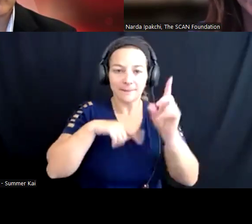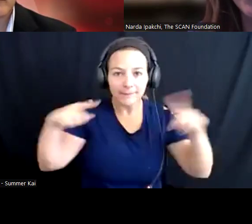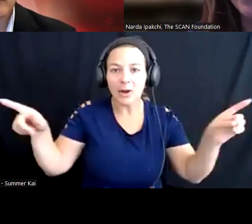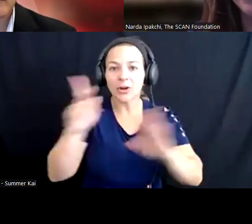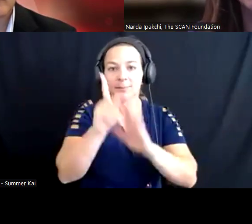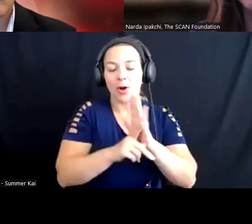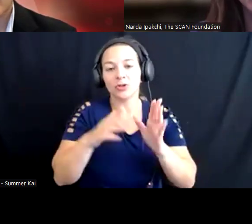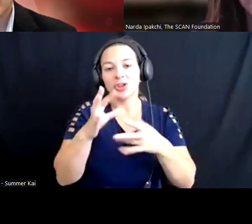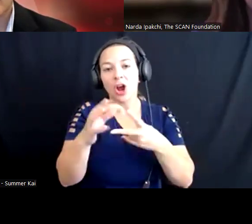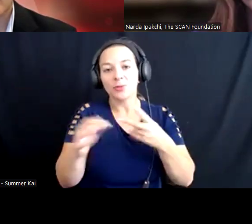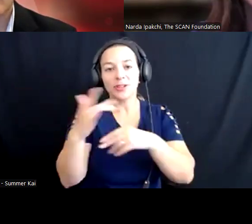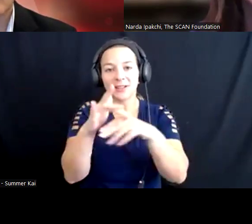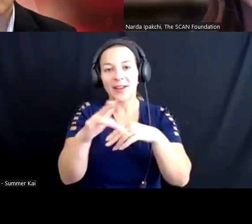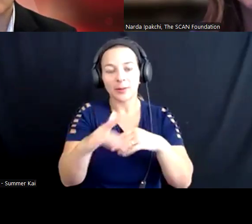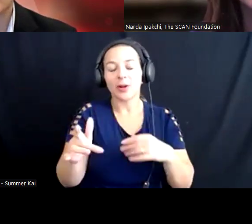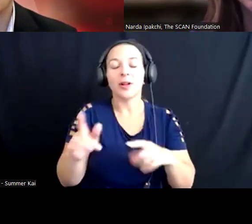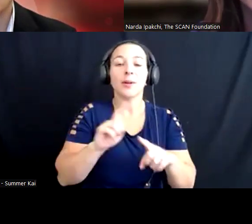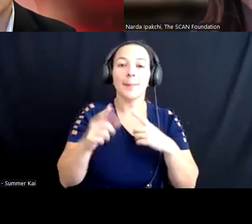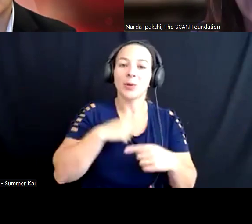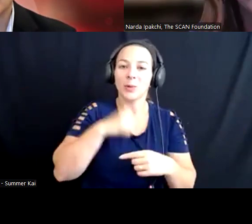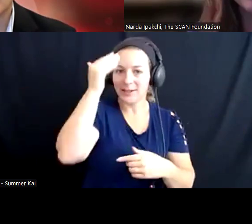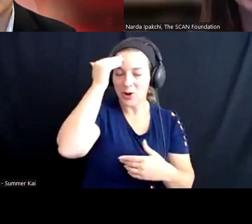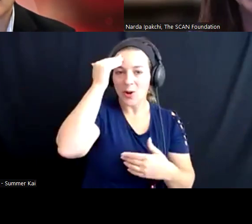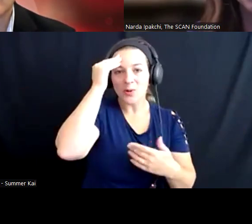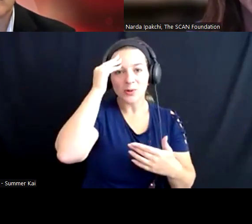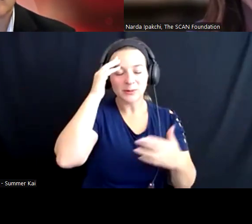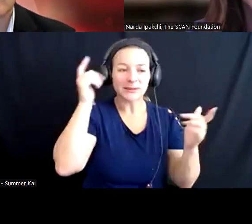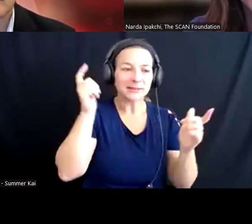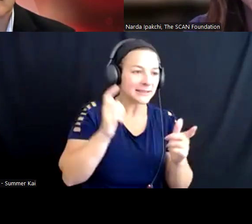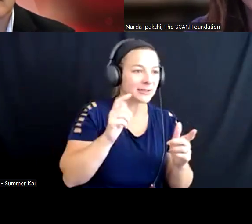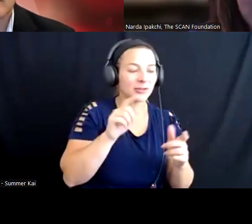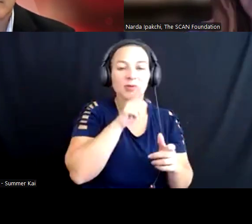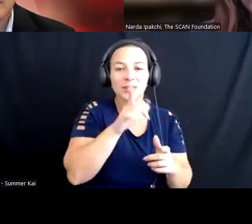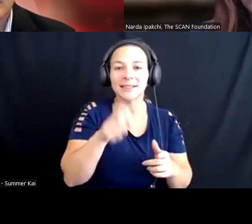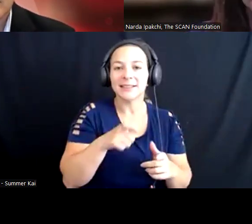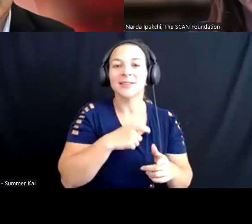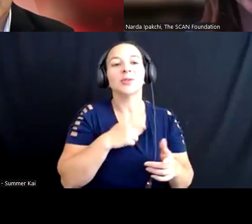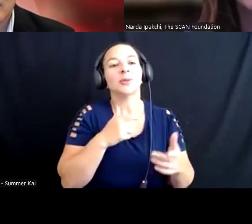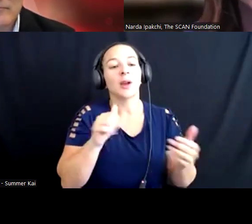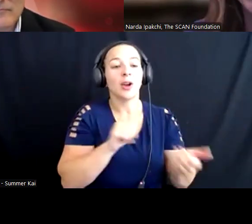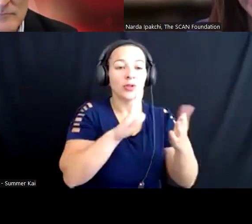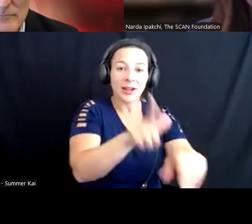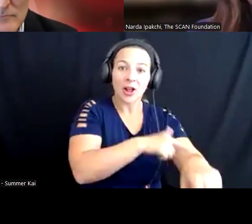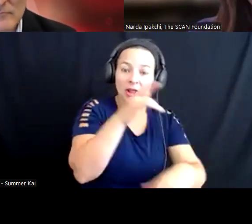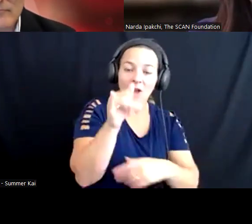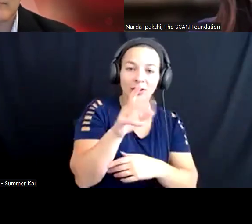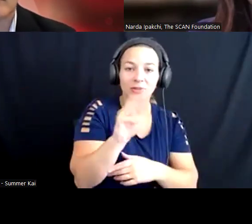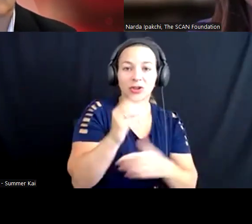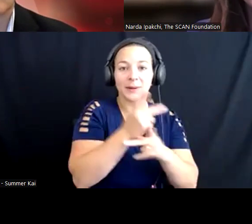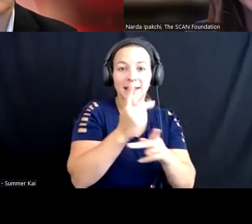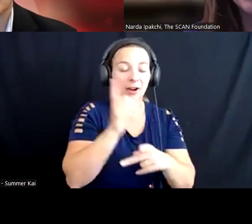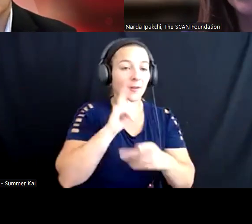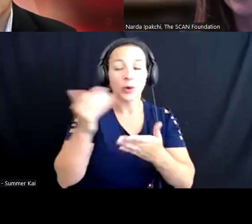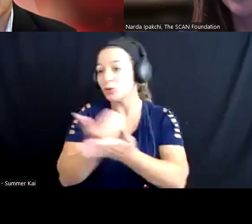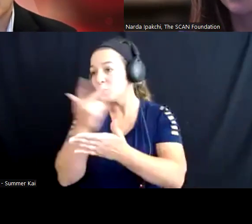out there. We know it's coming down to things like whether we're adding coverage for long-term care to existing federal programs or creating a new standalone